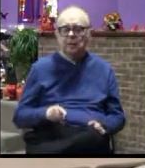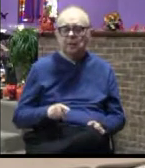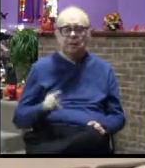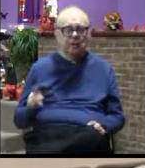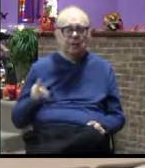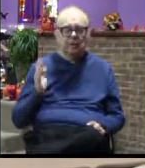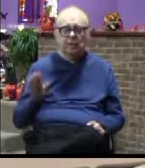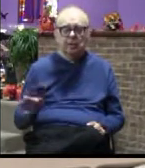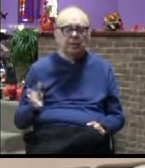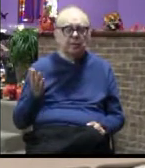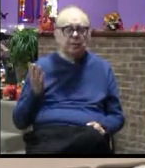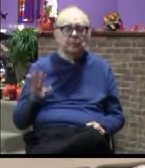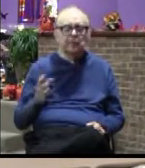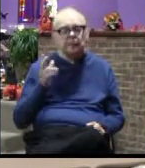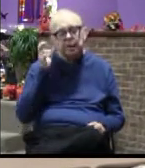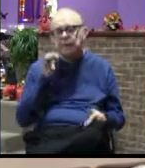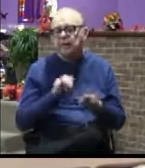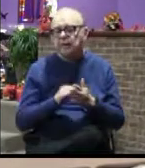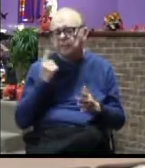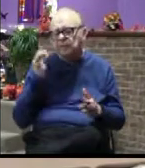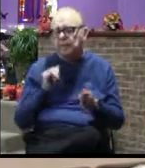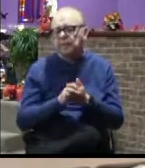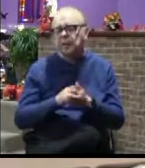that you think they're never ever going to hear.